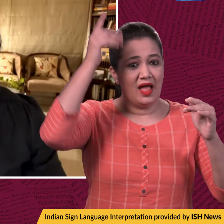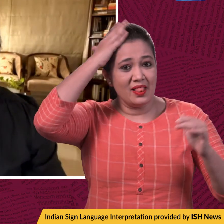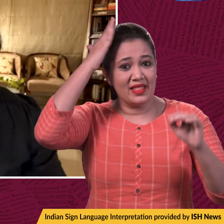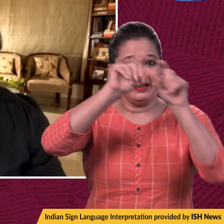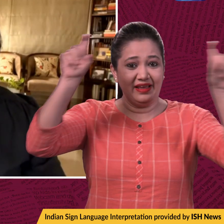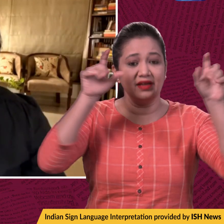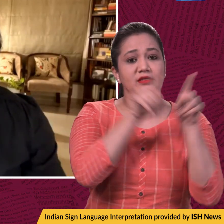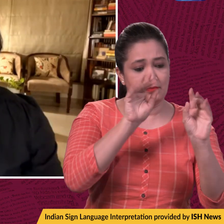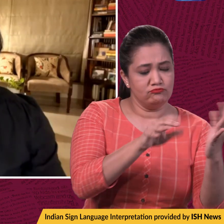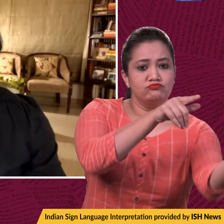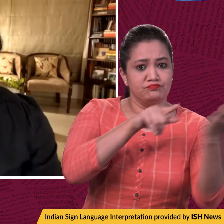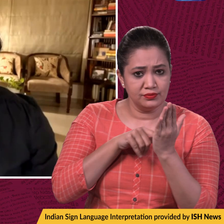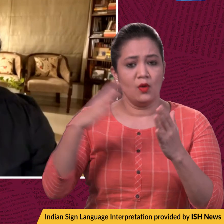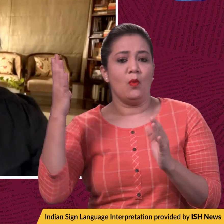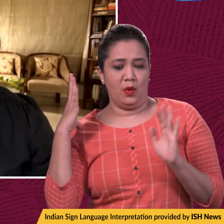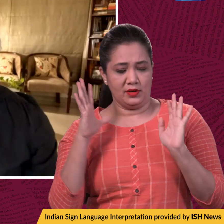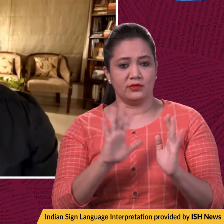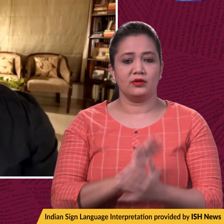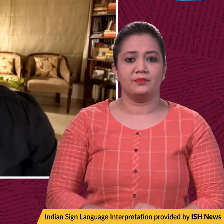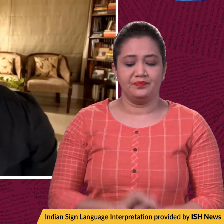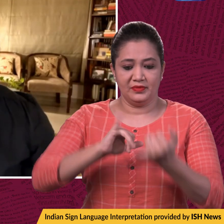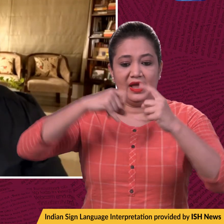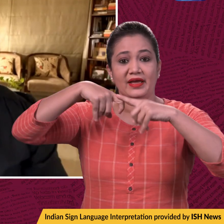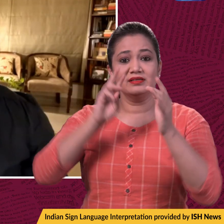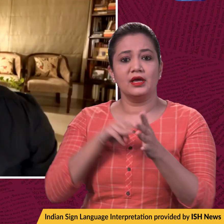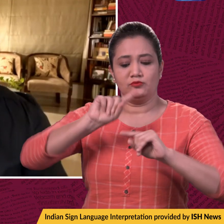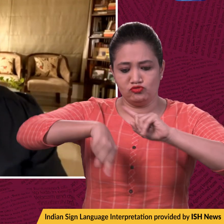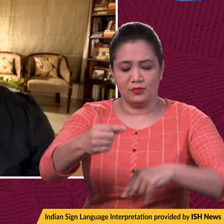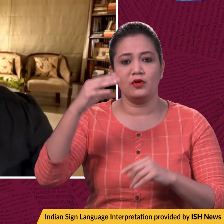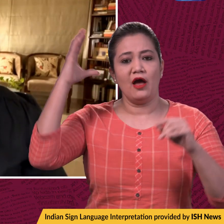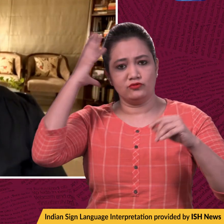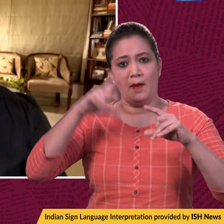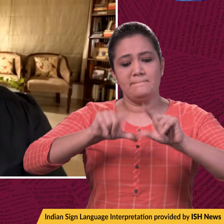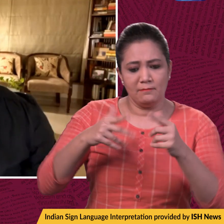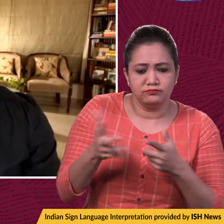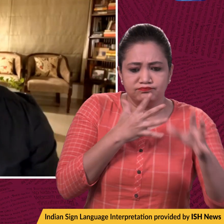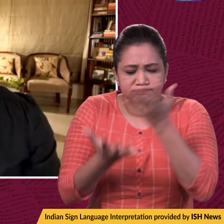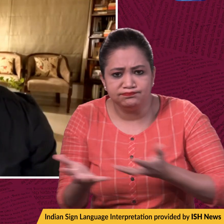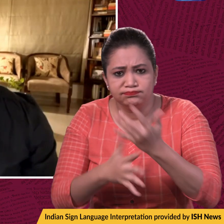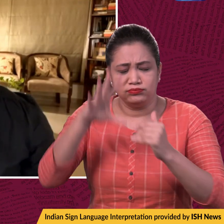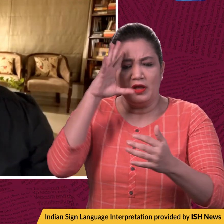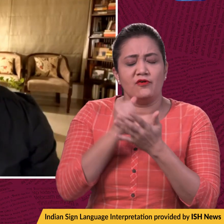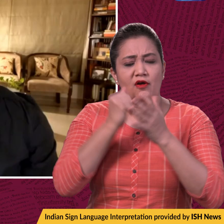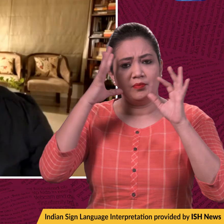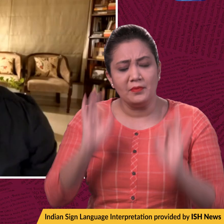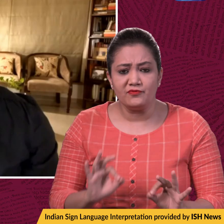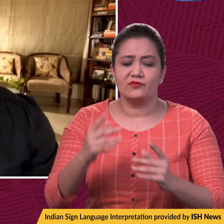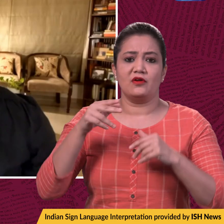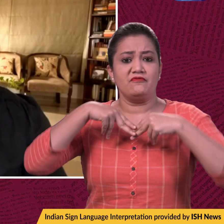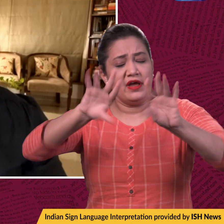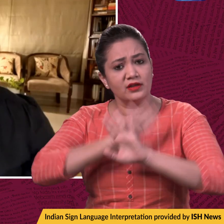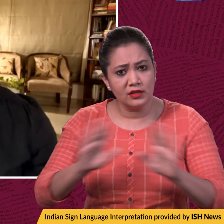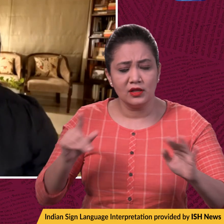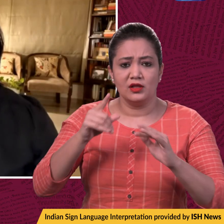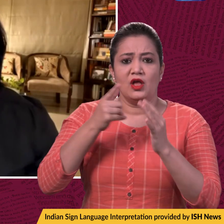government's letterhead is awaited. The SKM will meet tomorrow at noon at the Singhu border to take a formal decision on